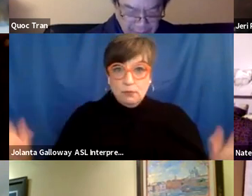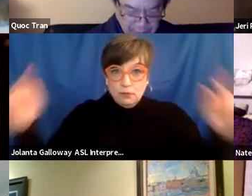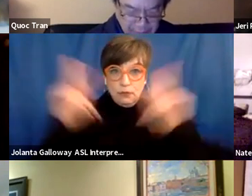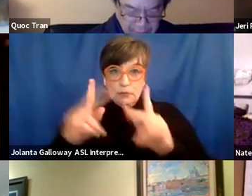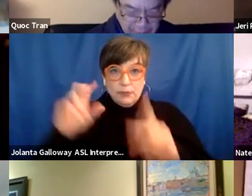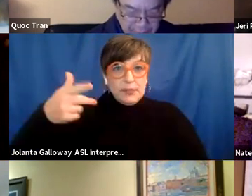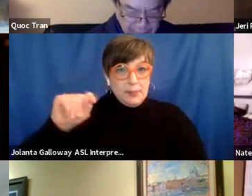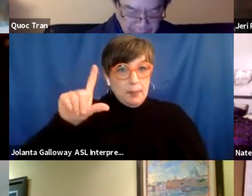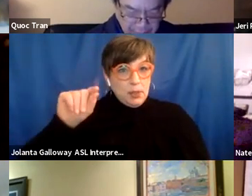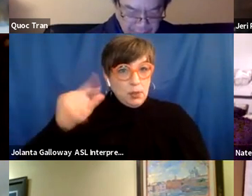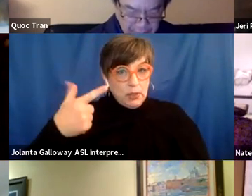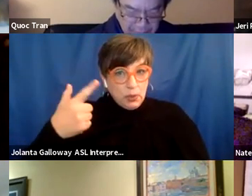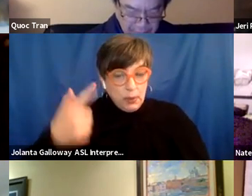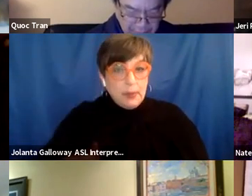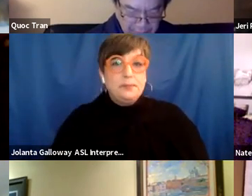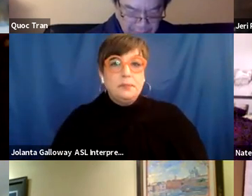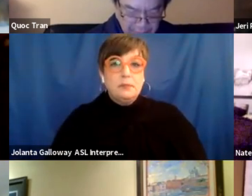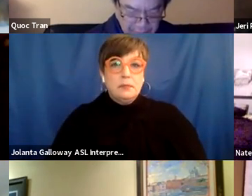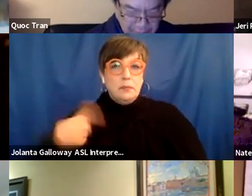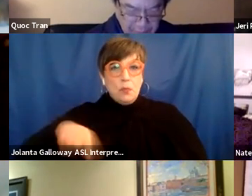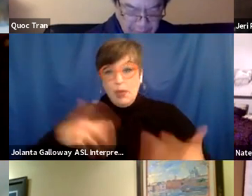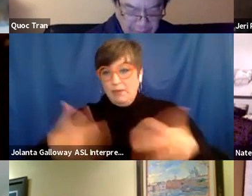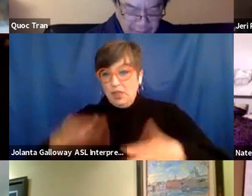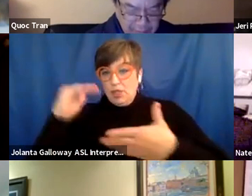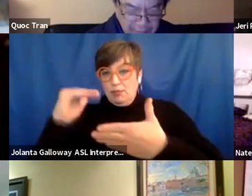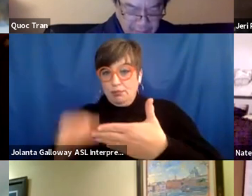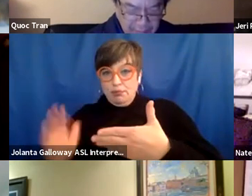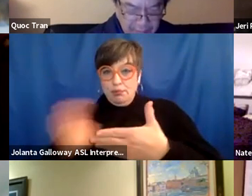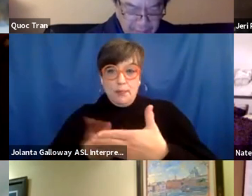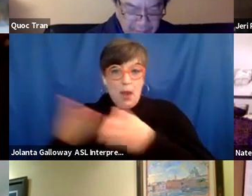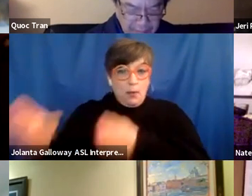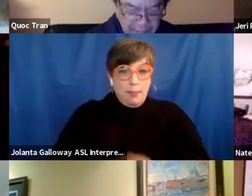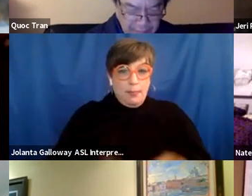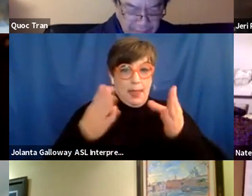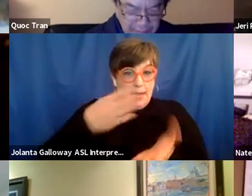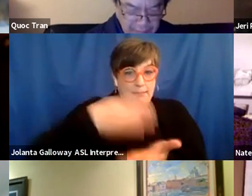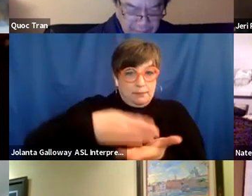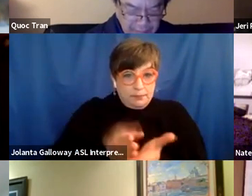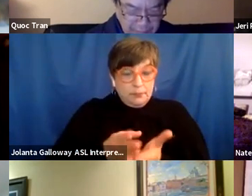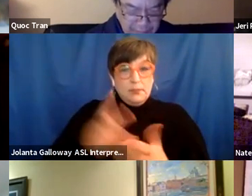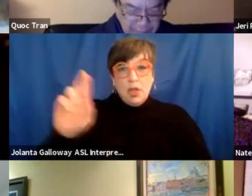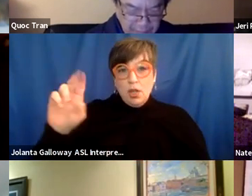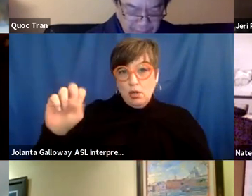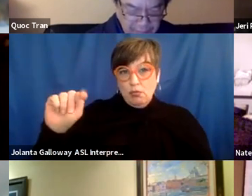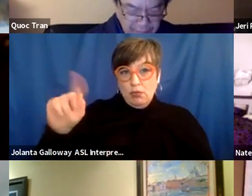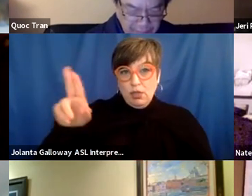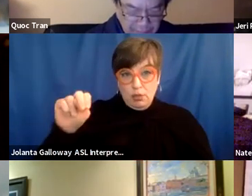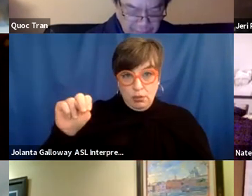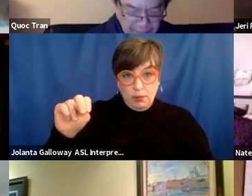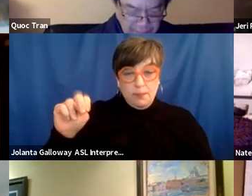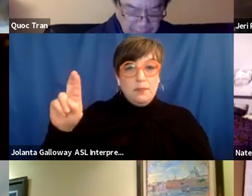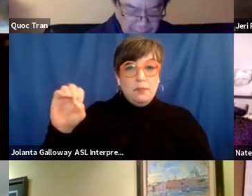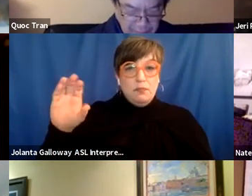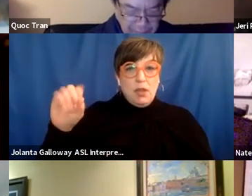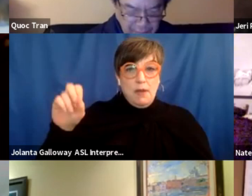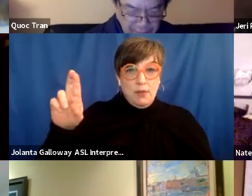of 2021, we outlined our plan this budget to return, recover, and reimagine. Chief